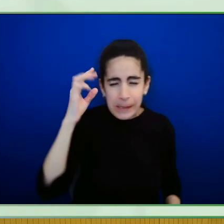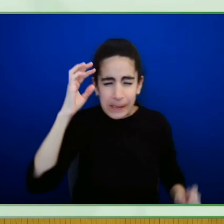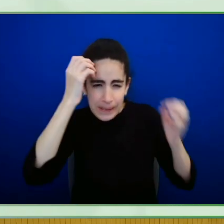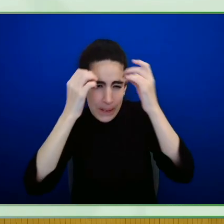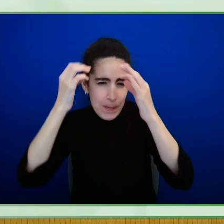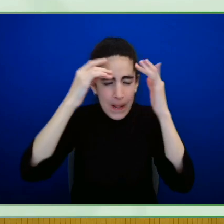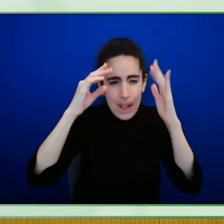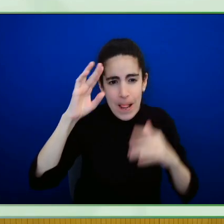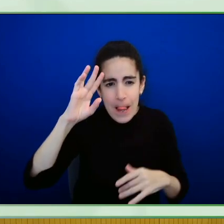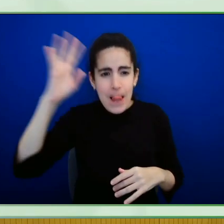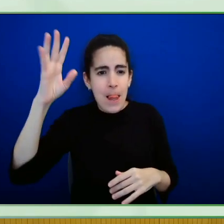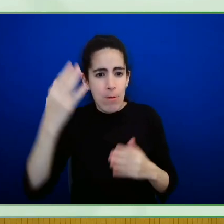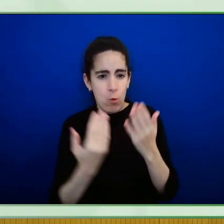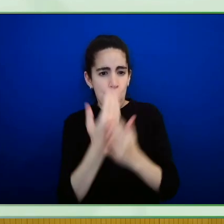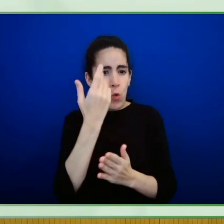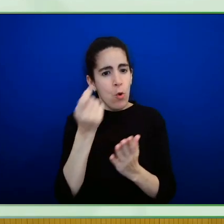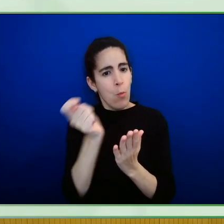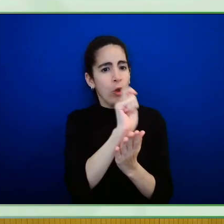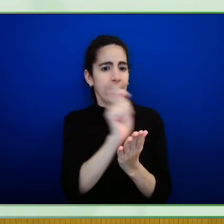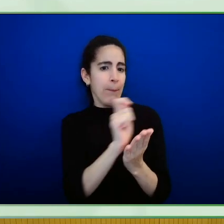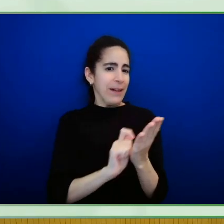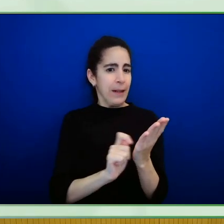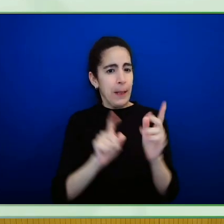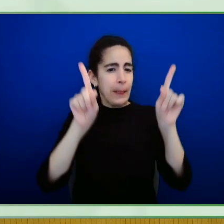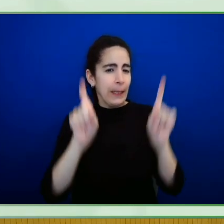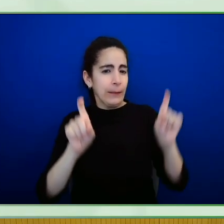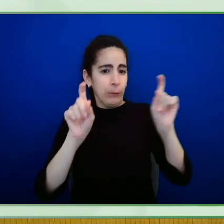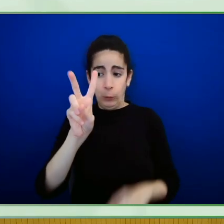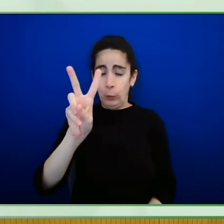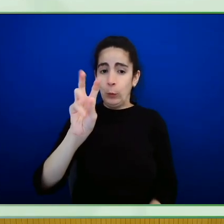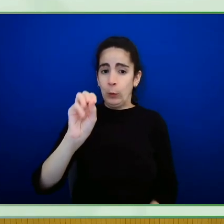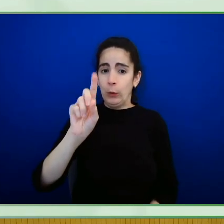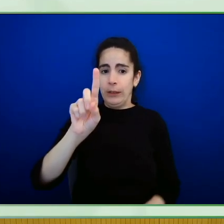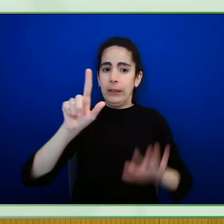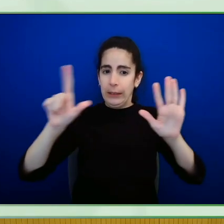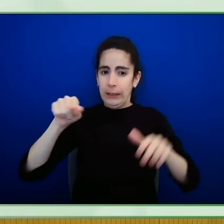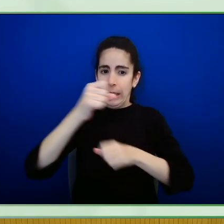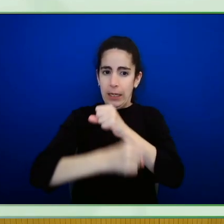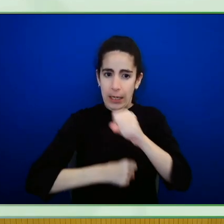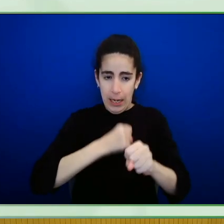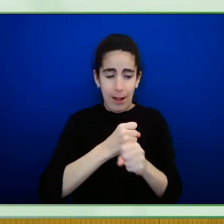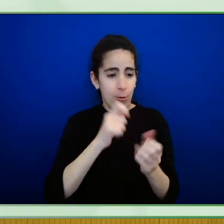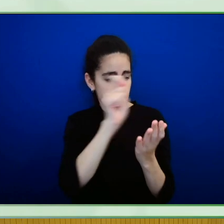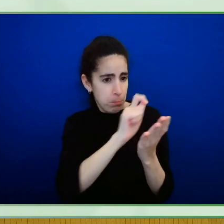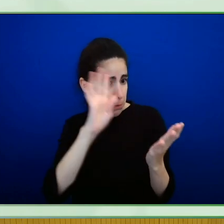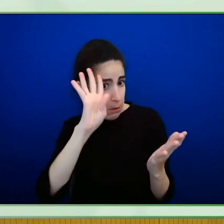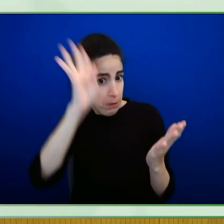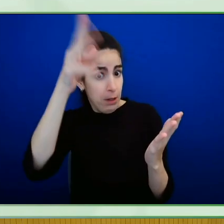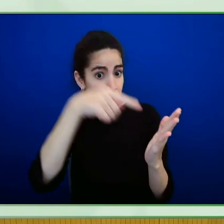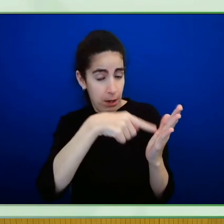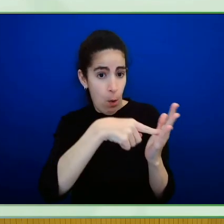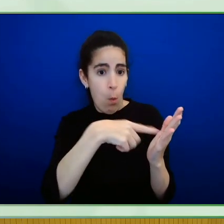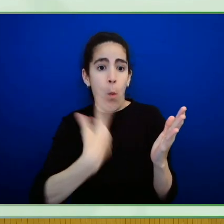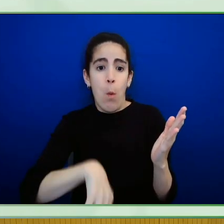2017, which made my life easier. I could go point A to point B, point C, point